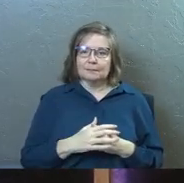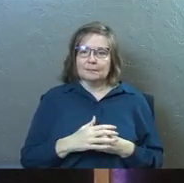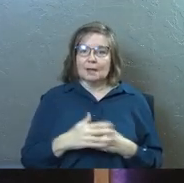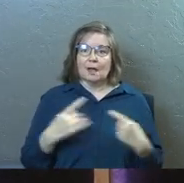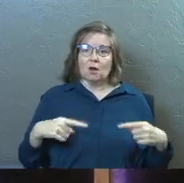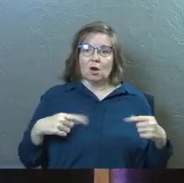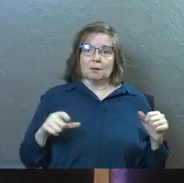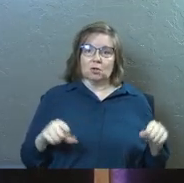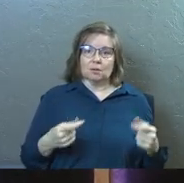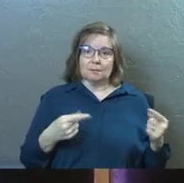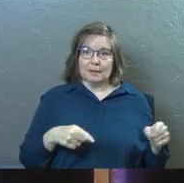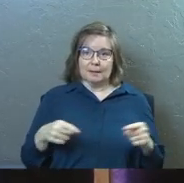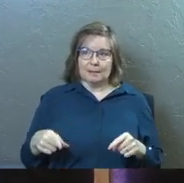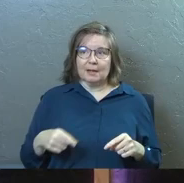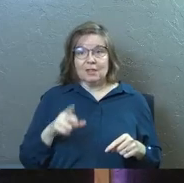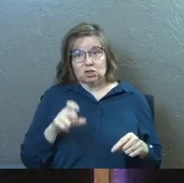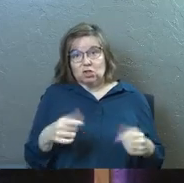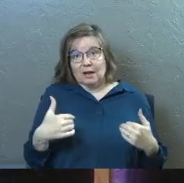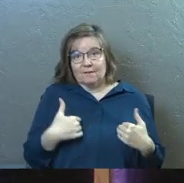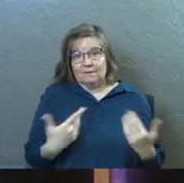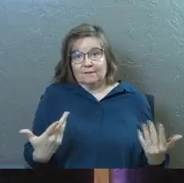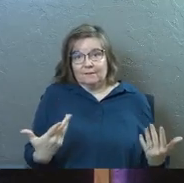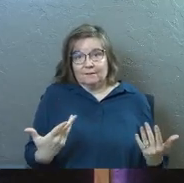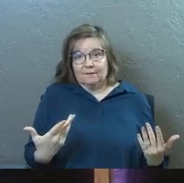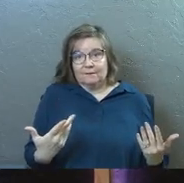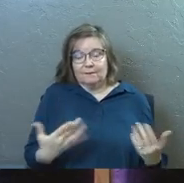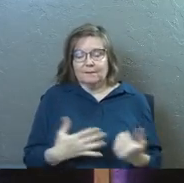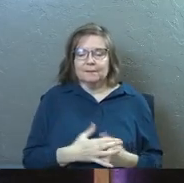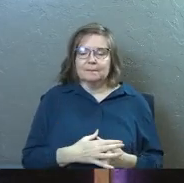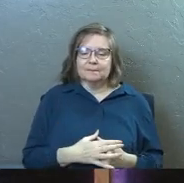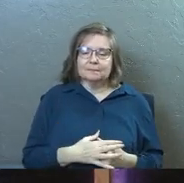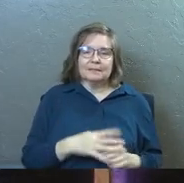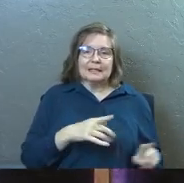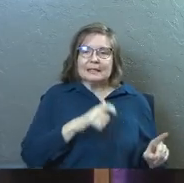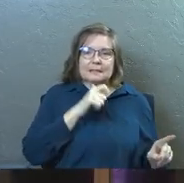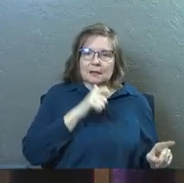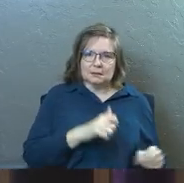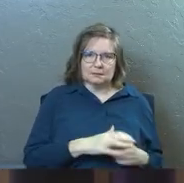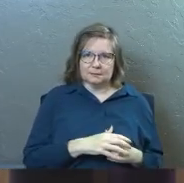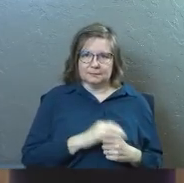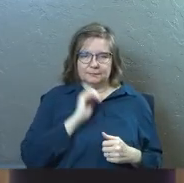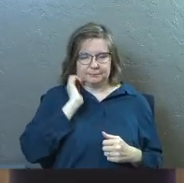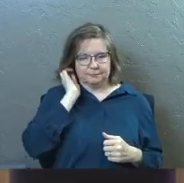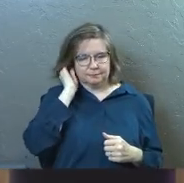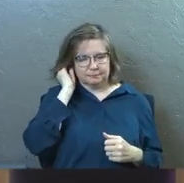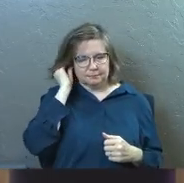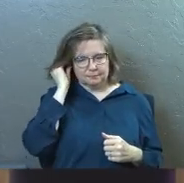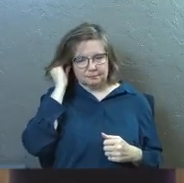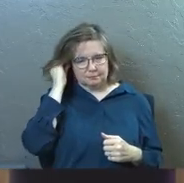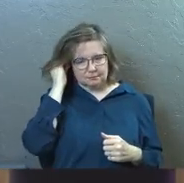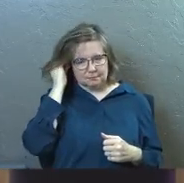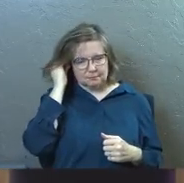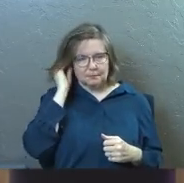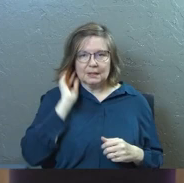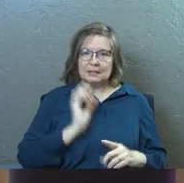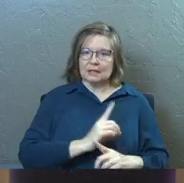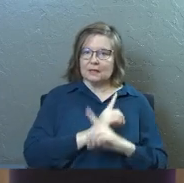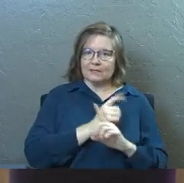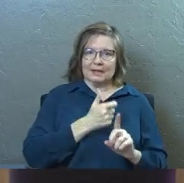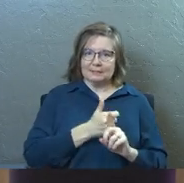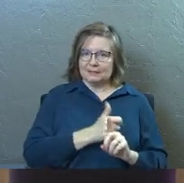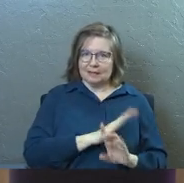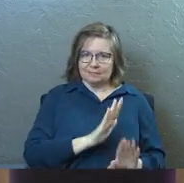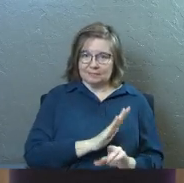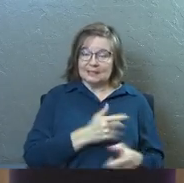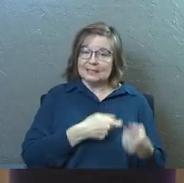An argument could be made that he should have. He doesn't. He doesn't defend himself.